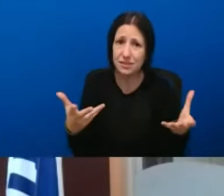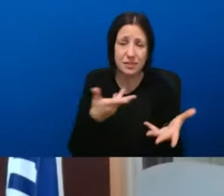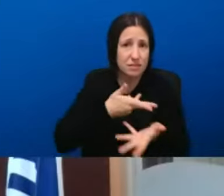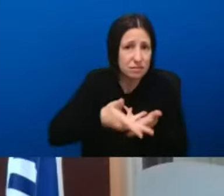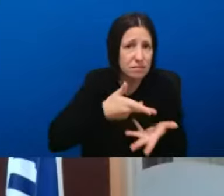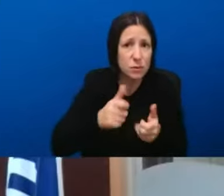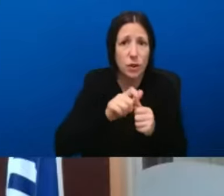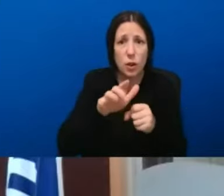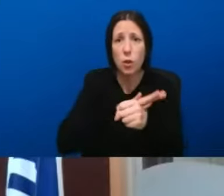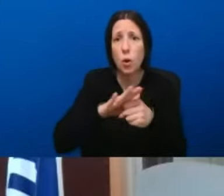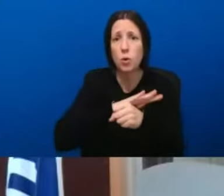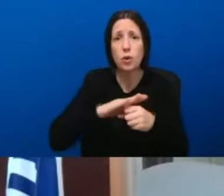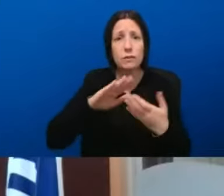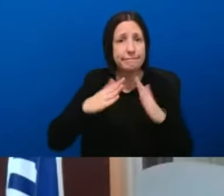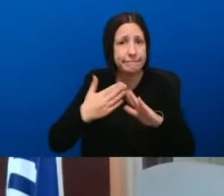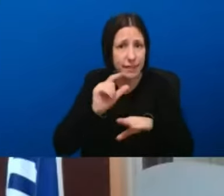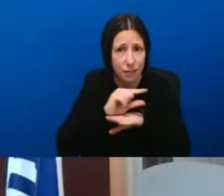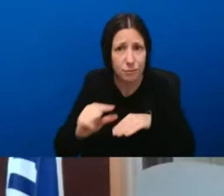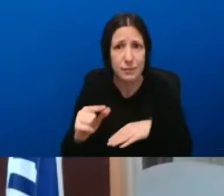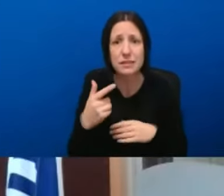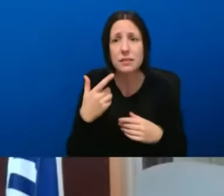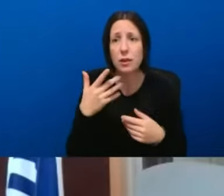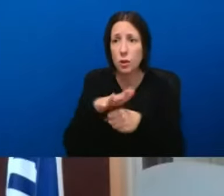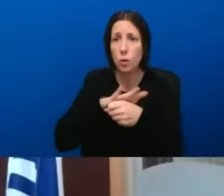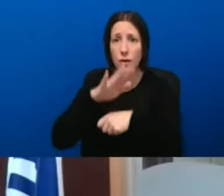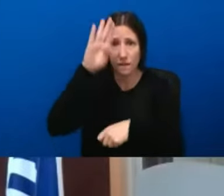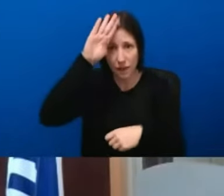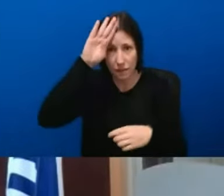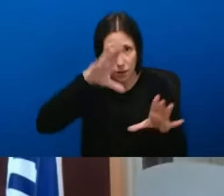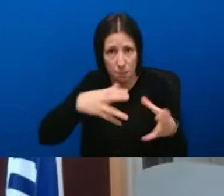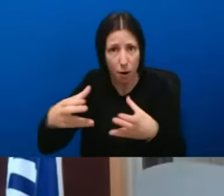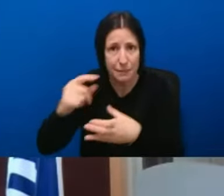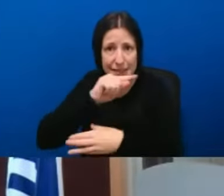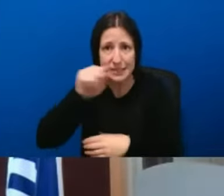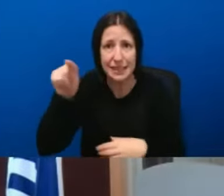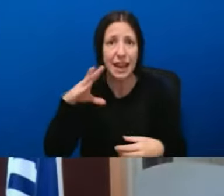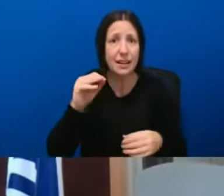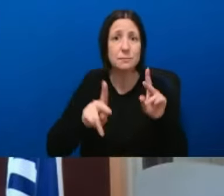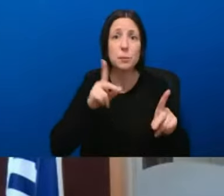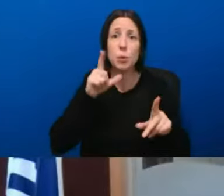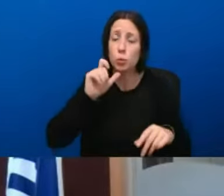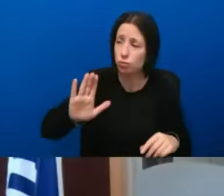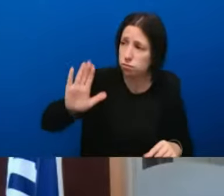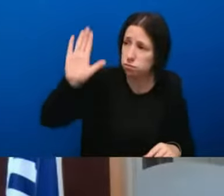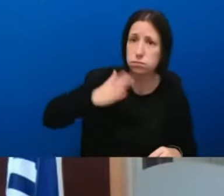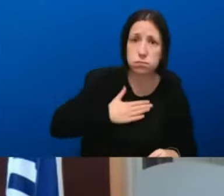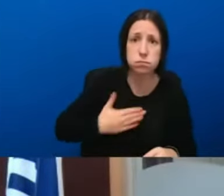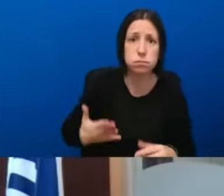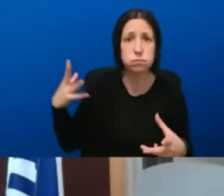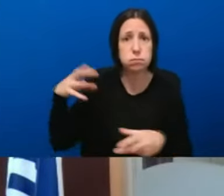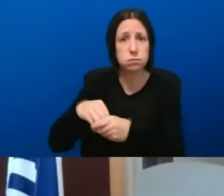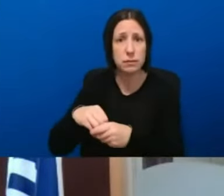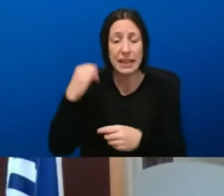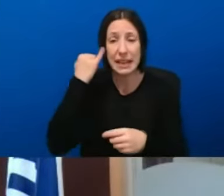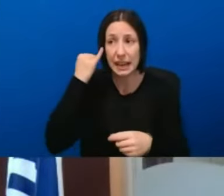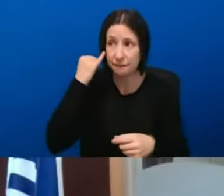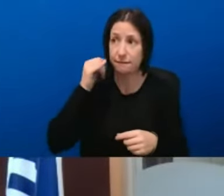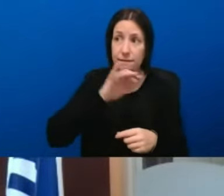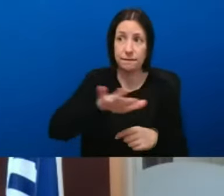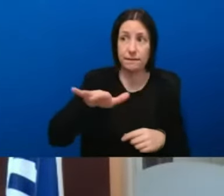to work with local governments. We want to work with fire departments across BC, as well as the general public that are willing and want to